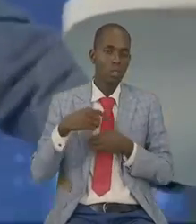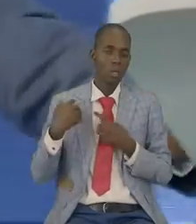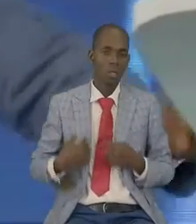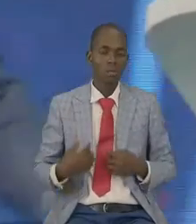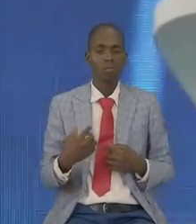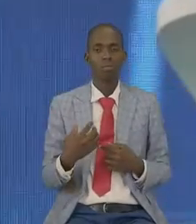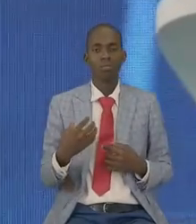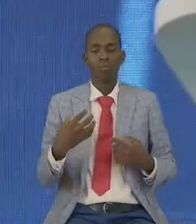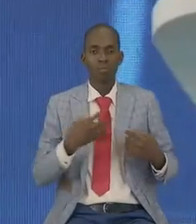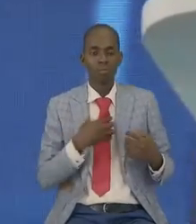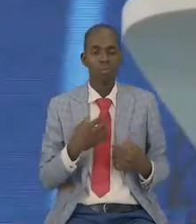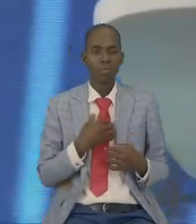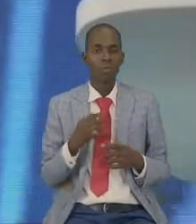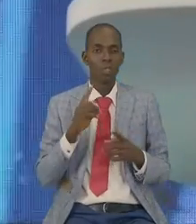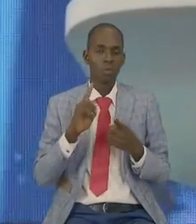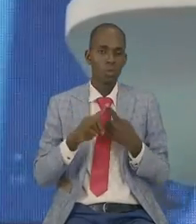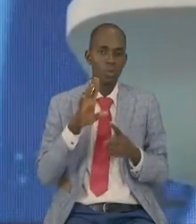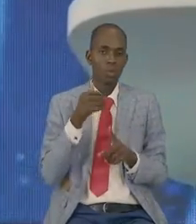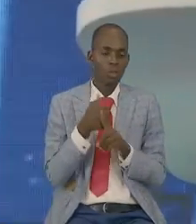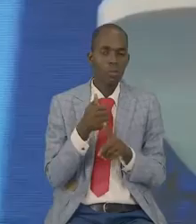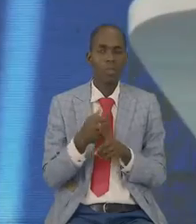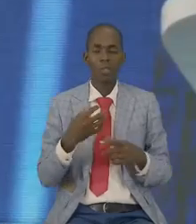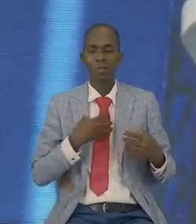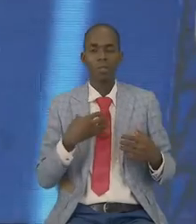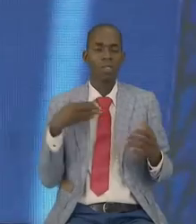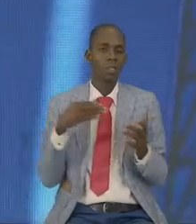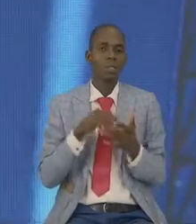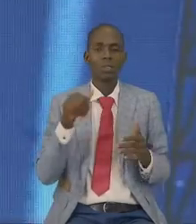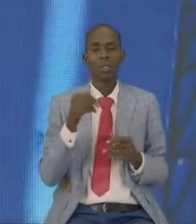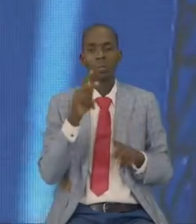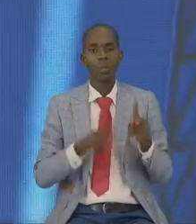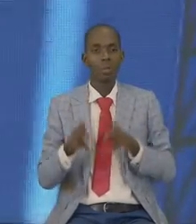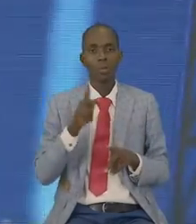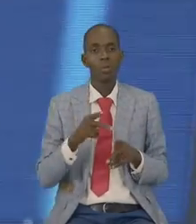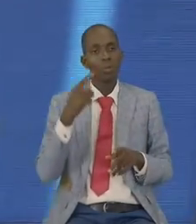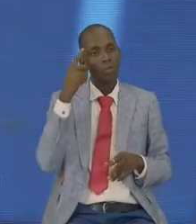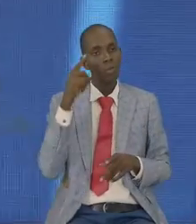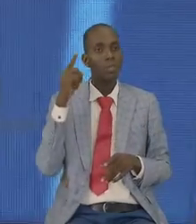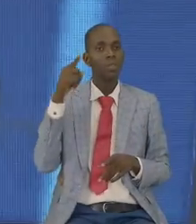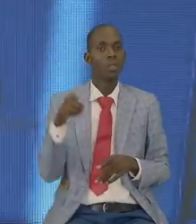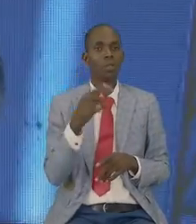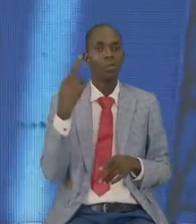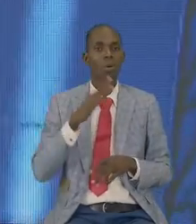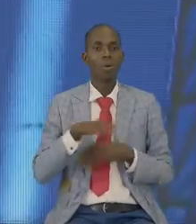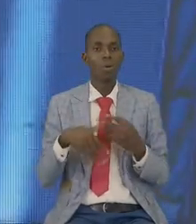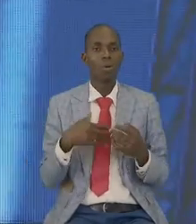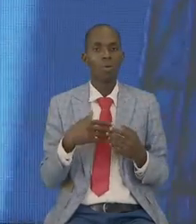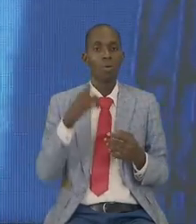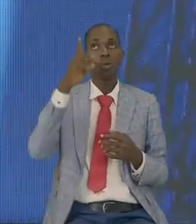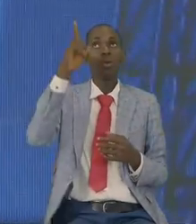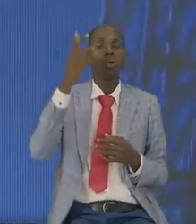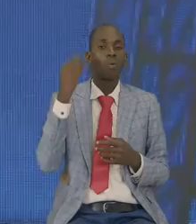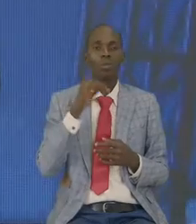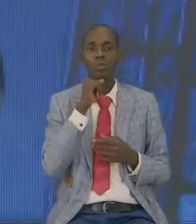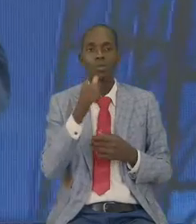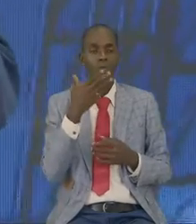complaining, God is not well pleased. For they were overthrown in the wilderness. And then it